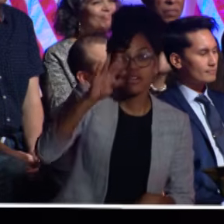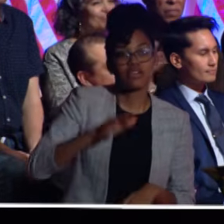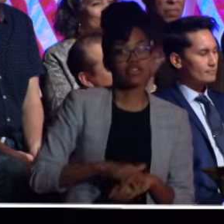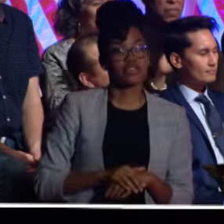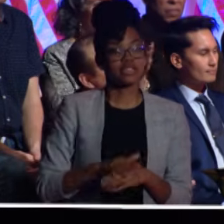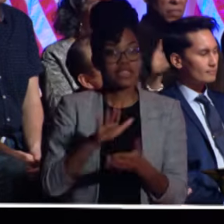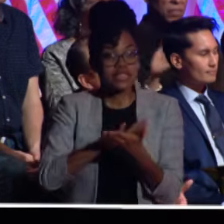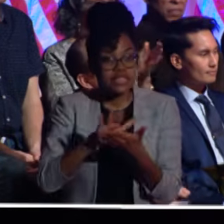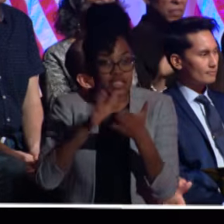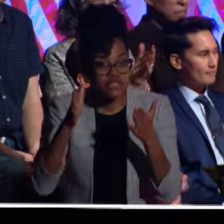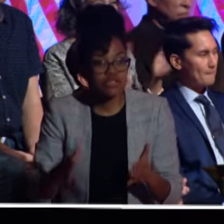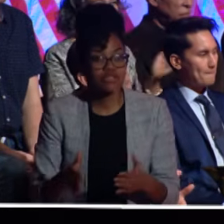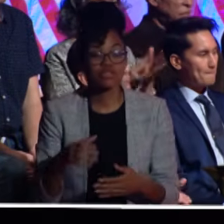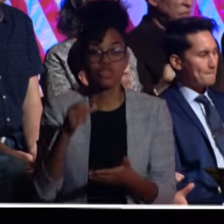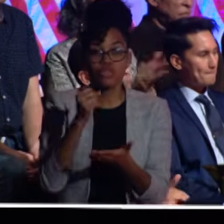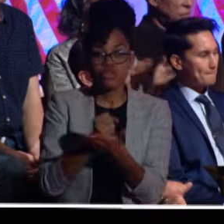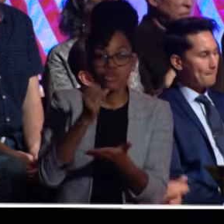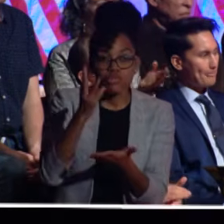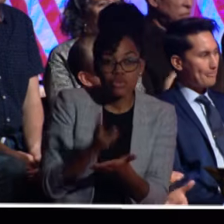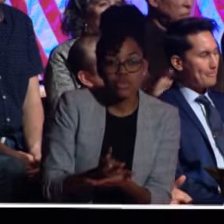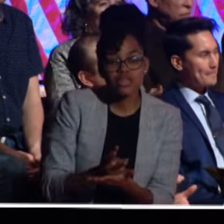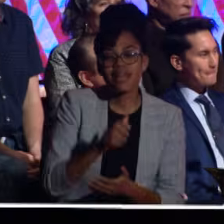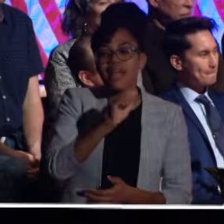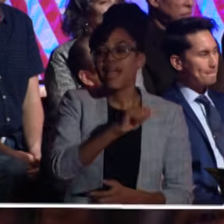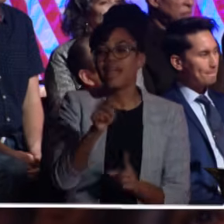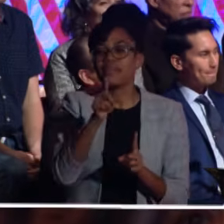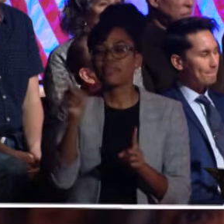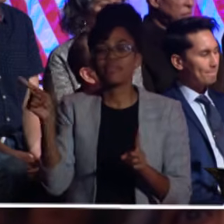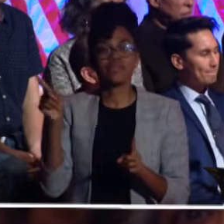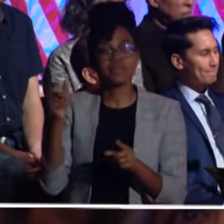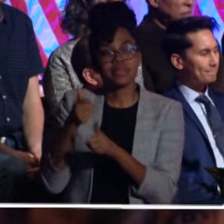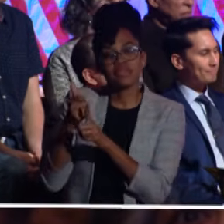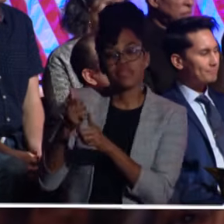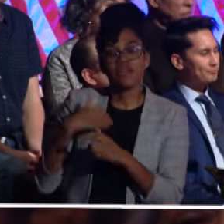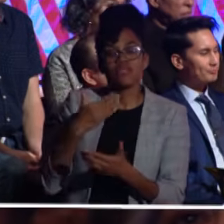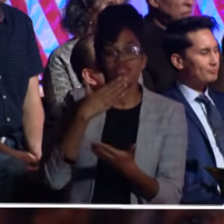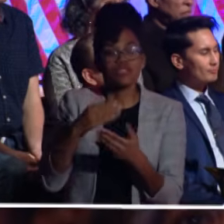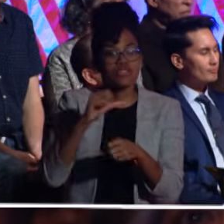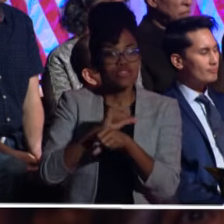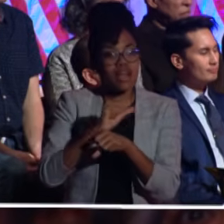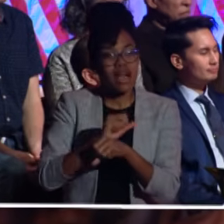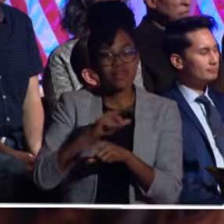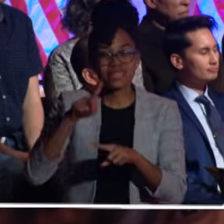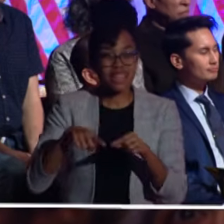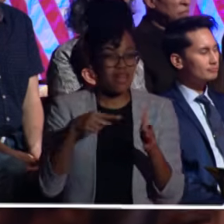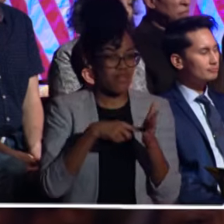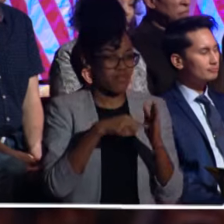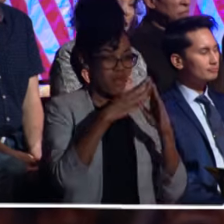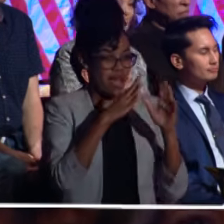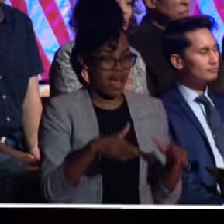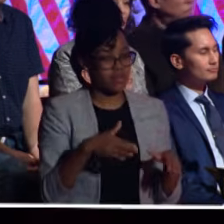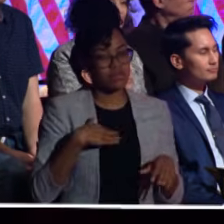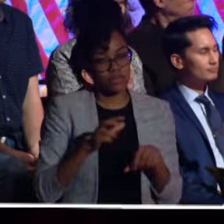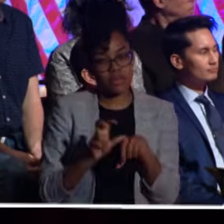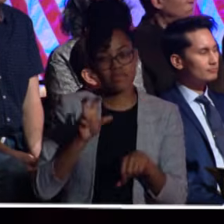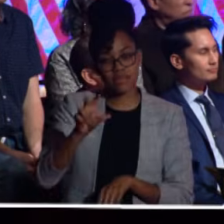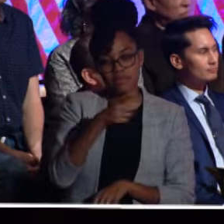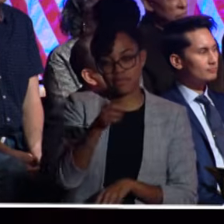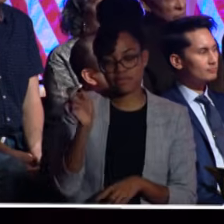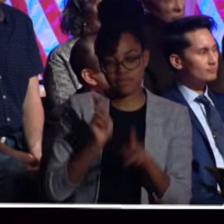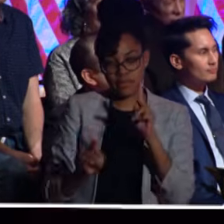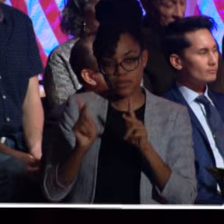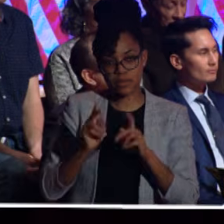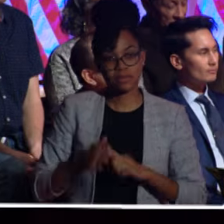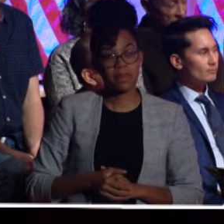and everyone else who has a good job but also needs to be able to find an affordable home. The hardest part of the